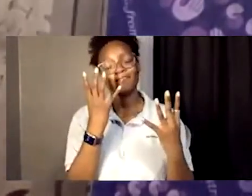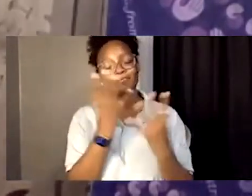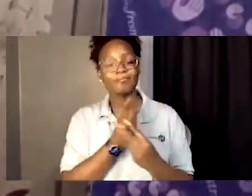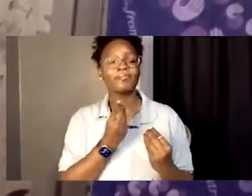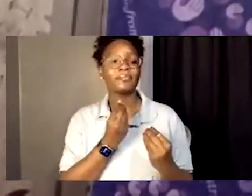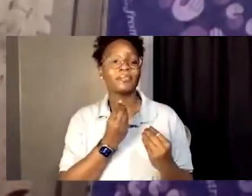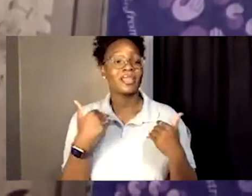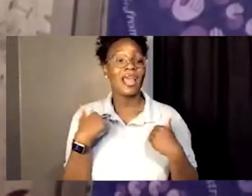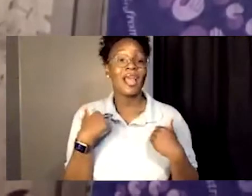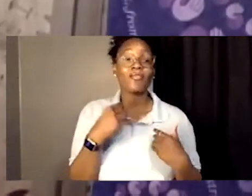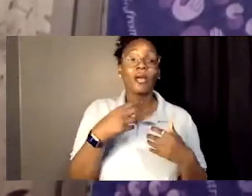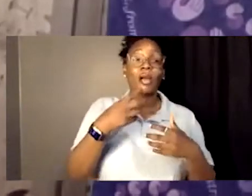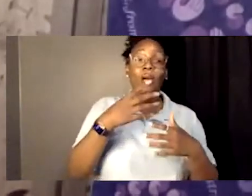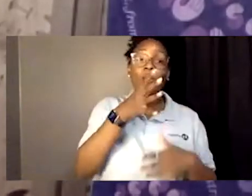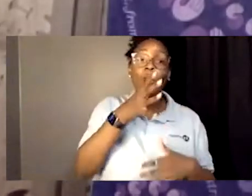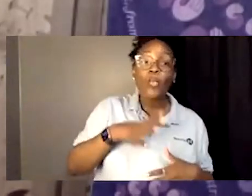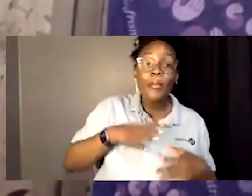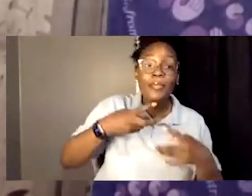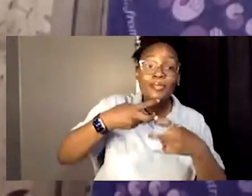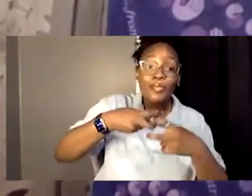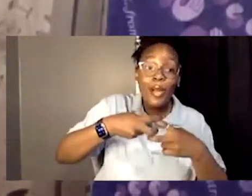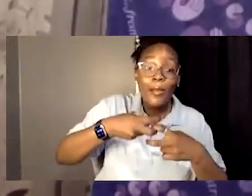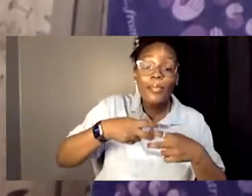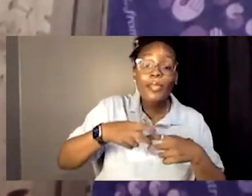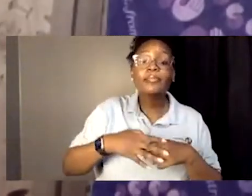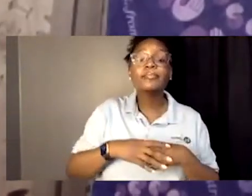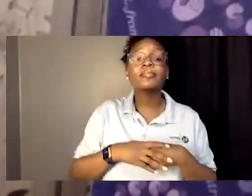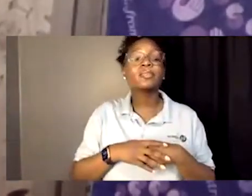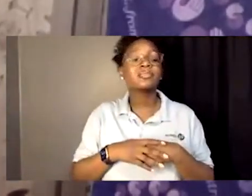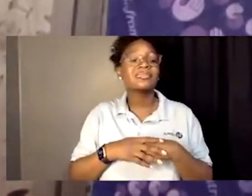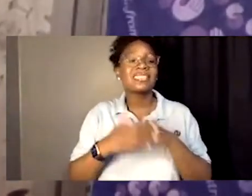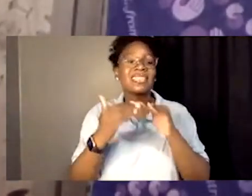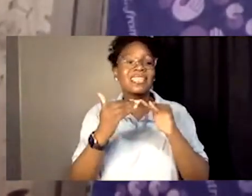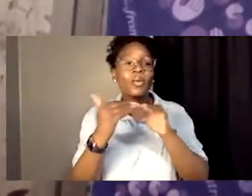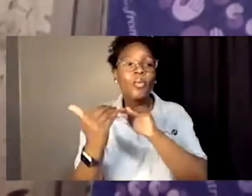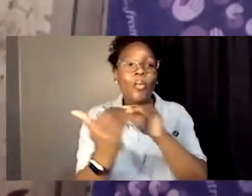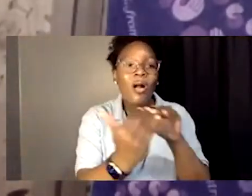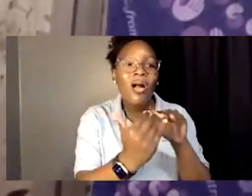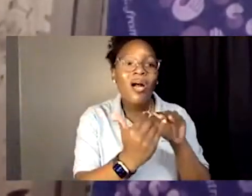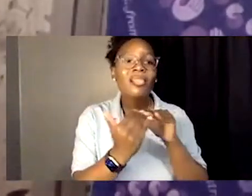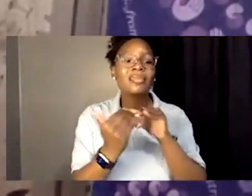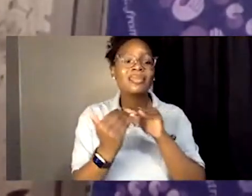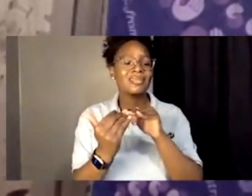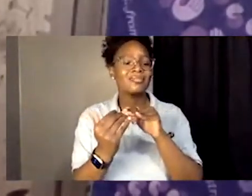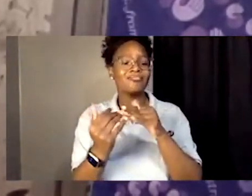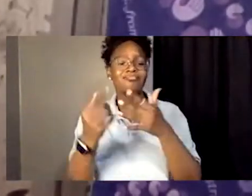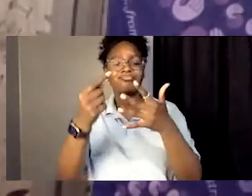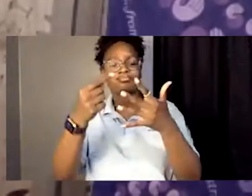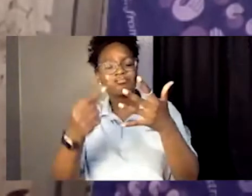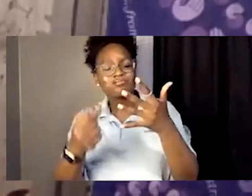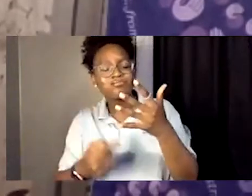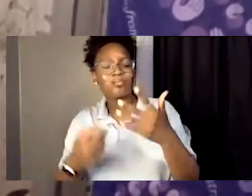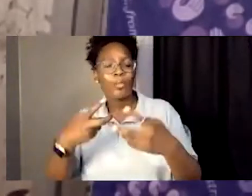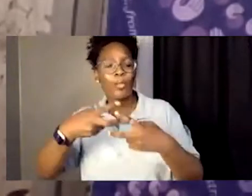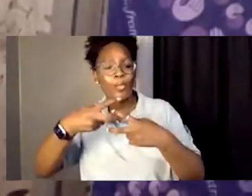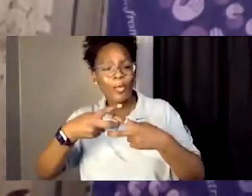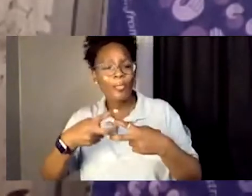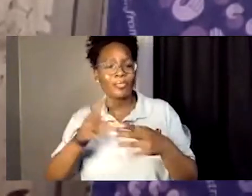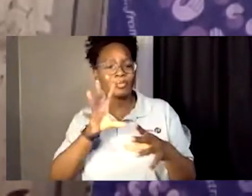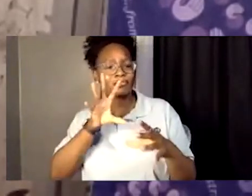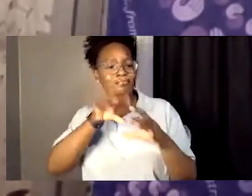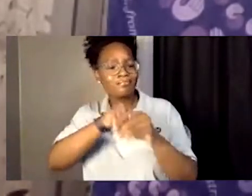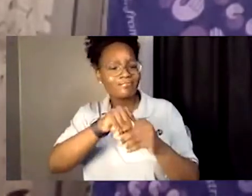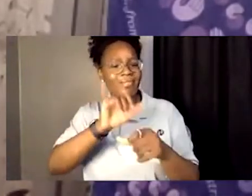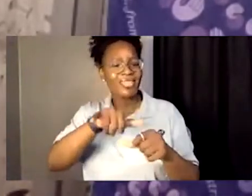women's issues to the equality of it, to many, many other issues. But what I want to kind of lift up is